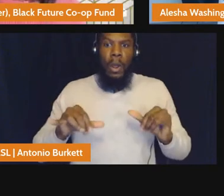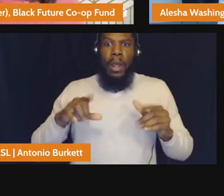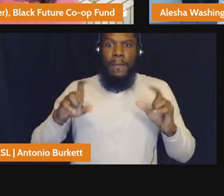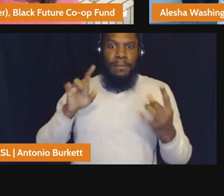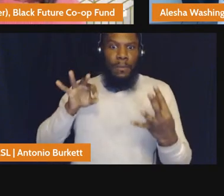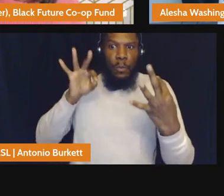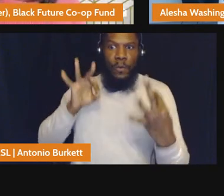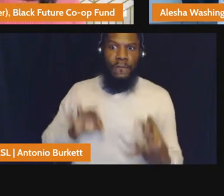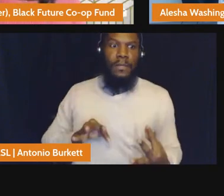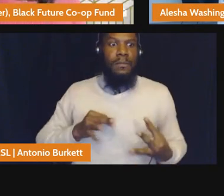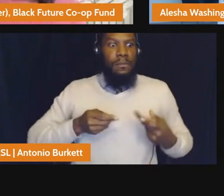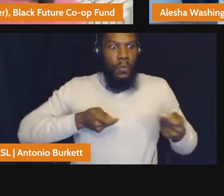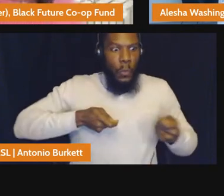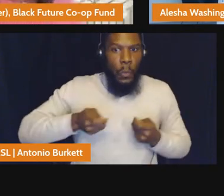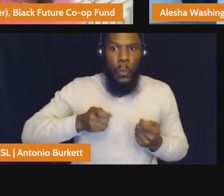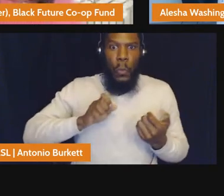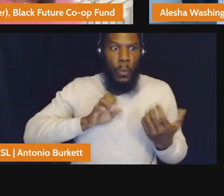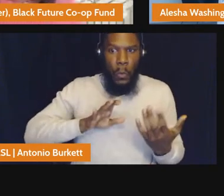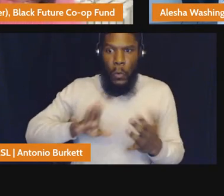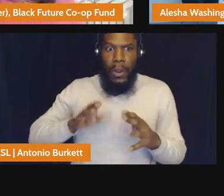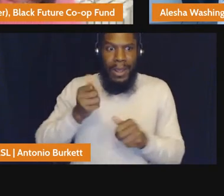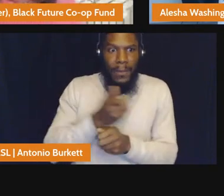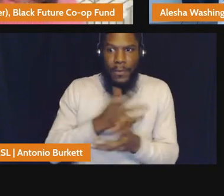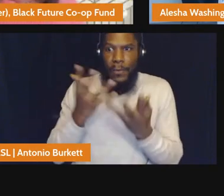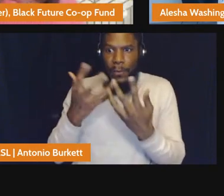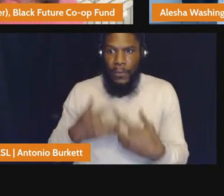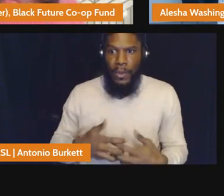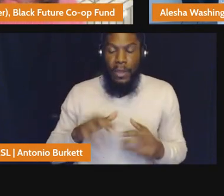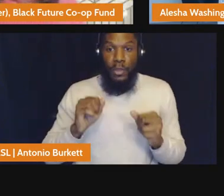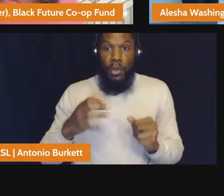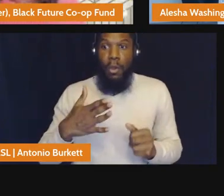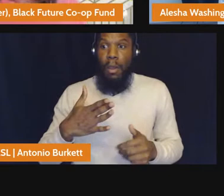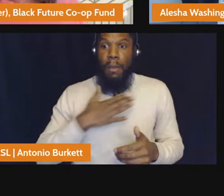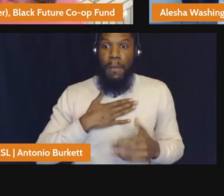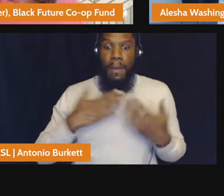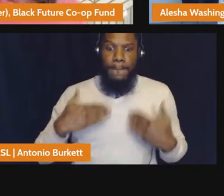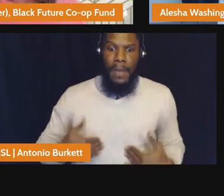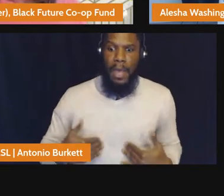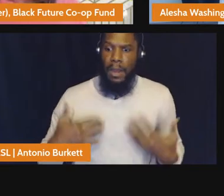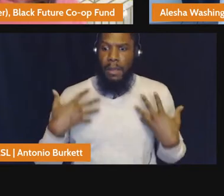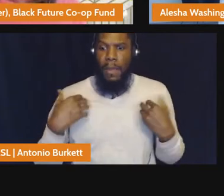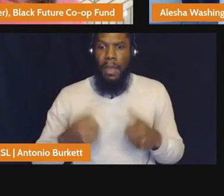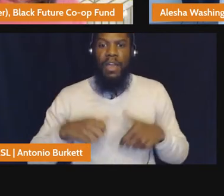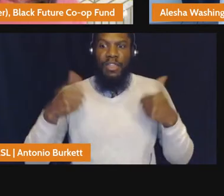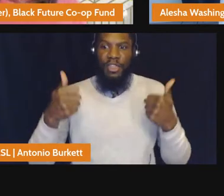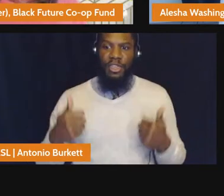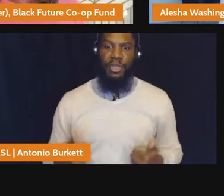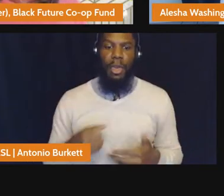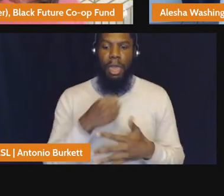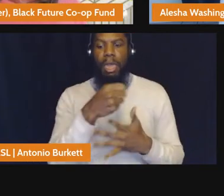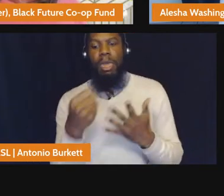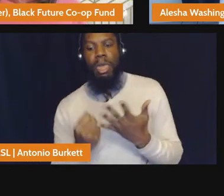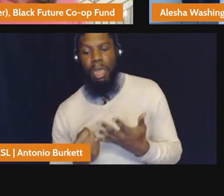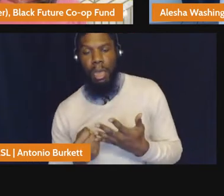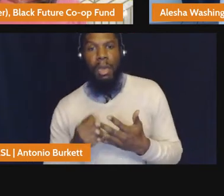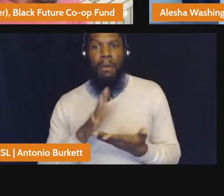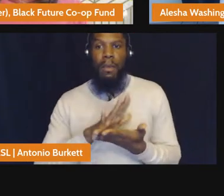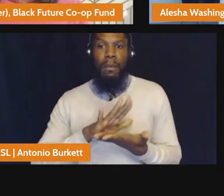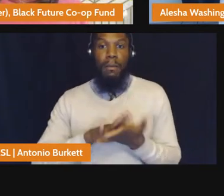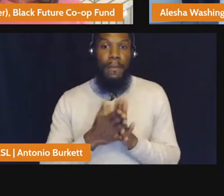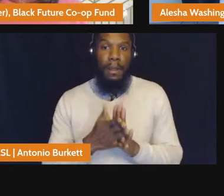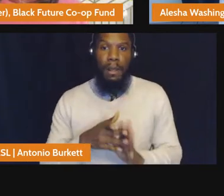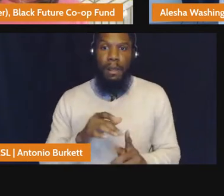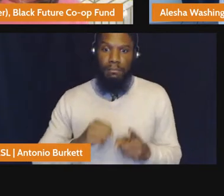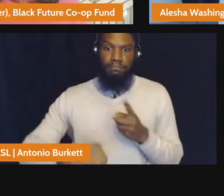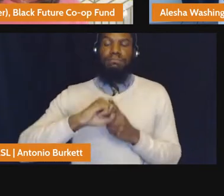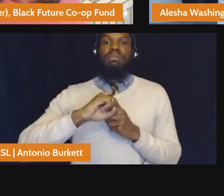And, you know, I really kind of burnt myself out and ignored my body and made myself sick. And so now I really take that word